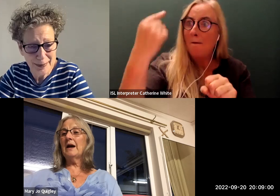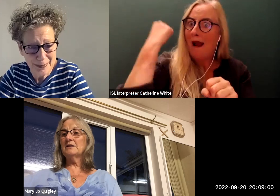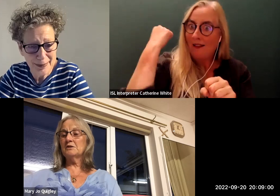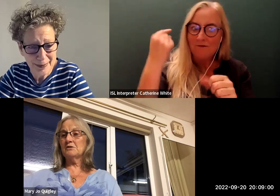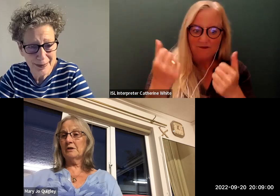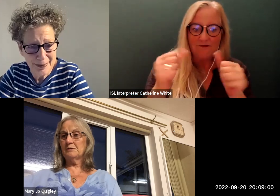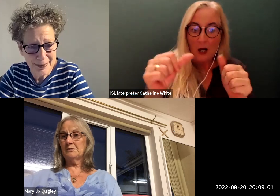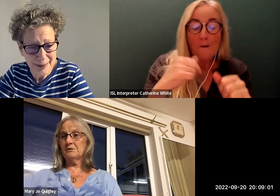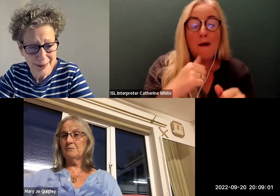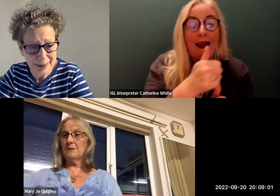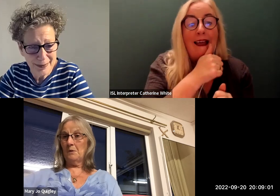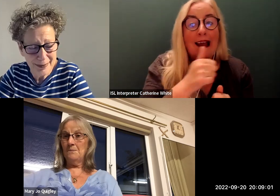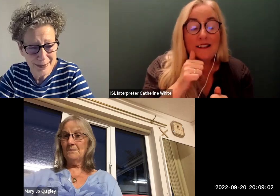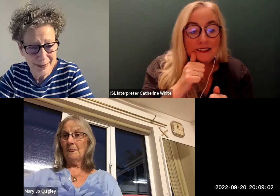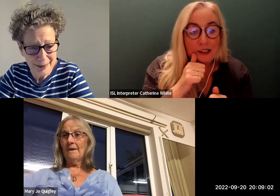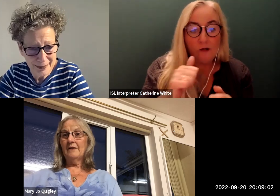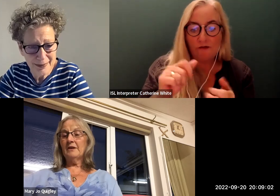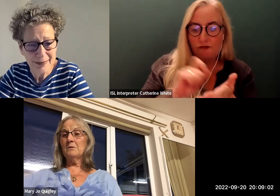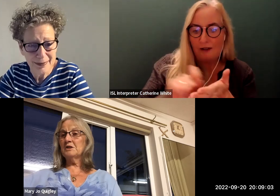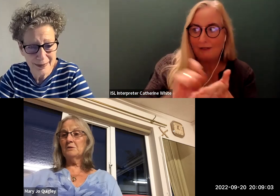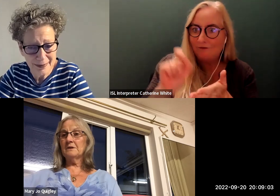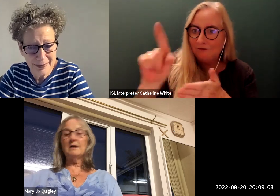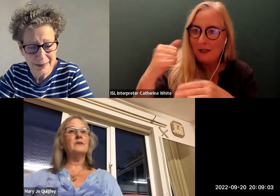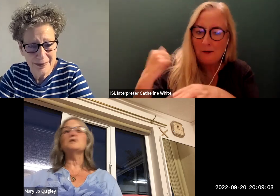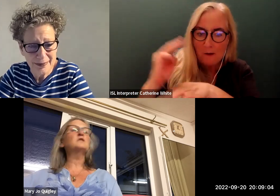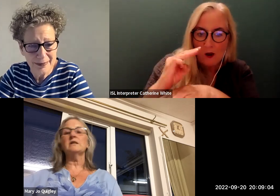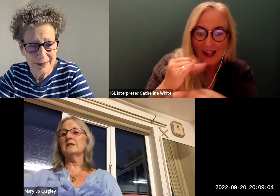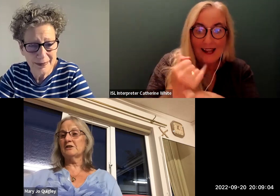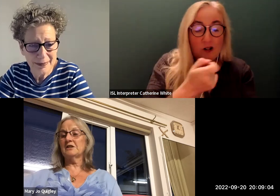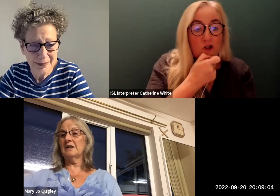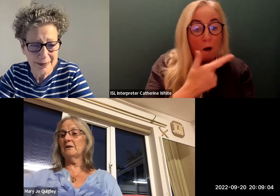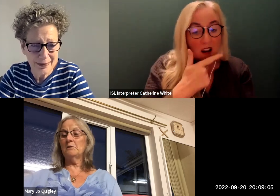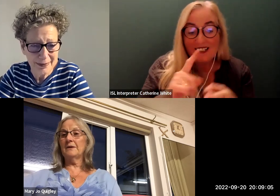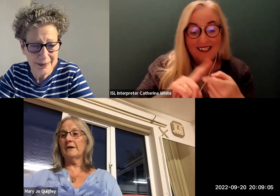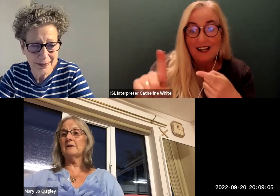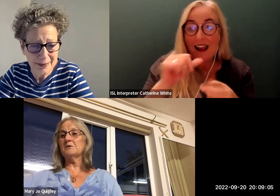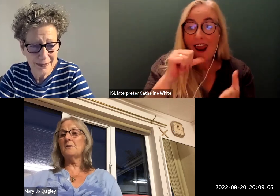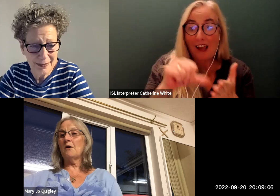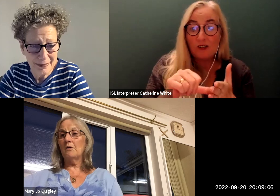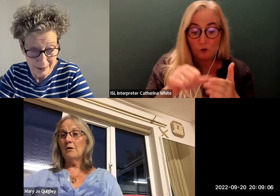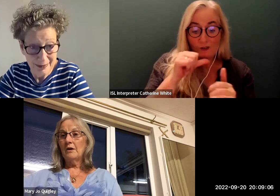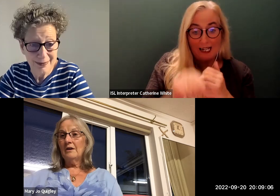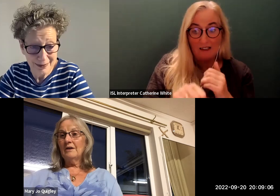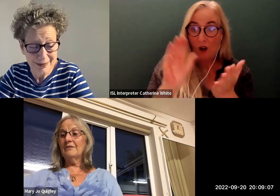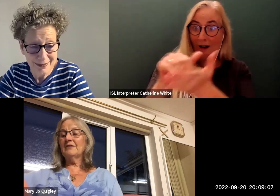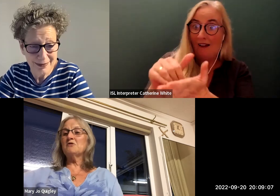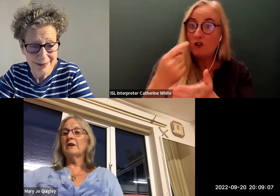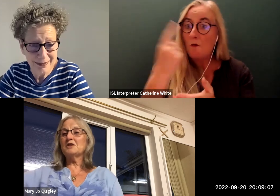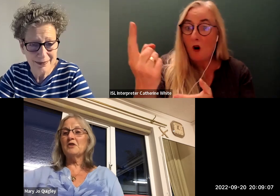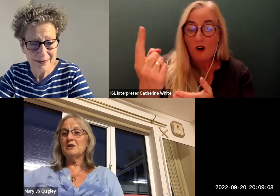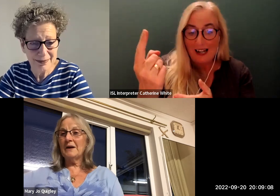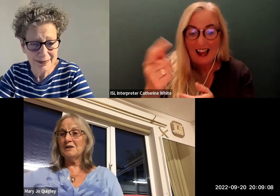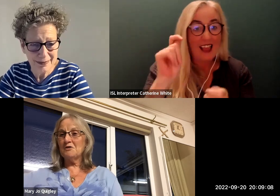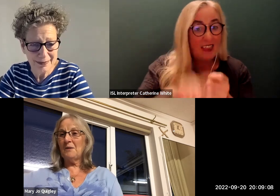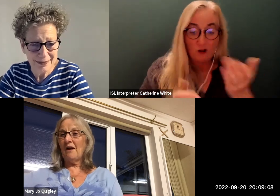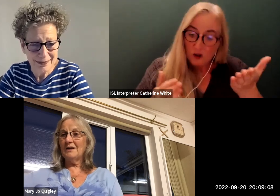my aunts used to write to my mum, and they were in Dublin, and you'd send a letter today and it would be there tomorrow. And then they'd write